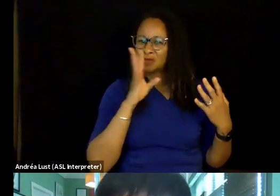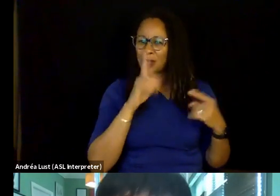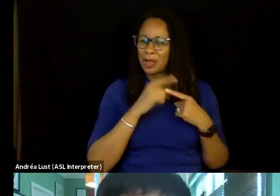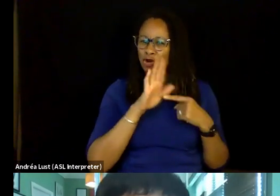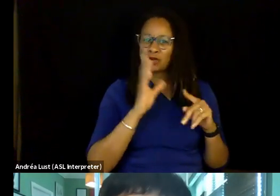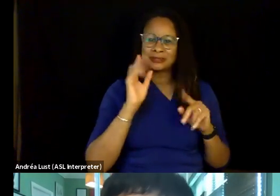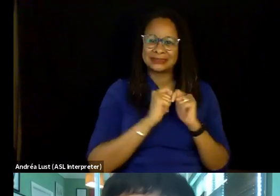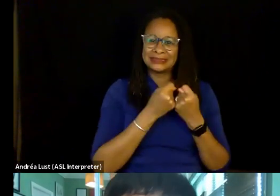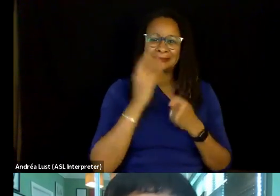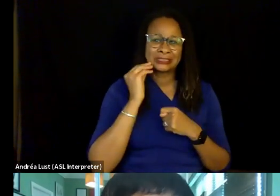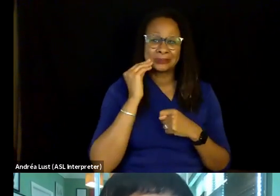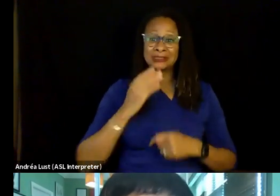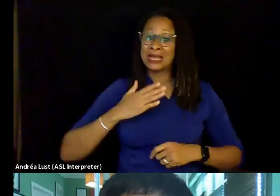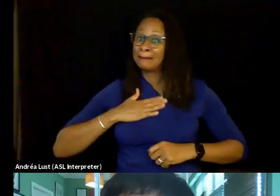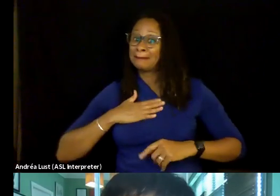team,